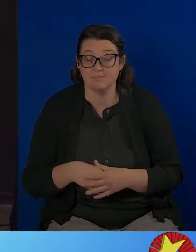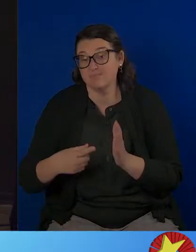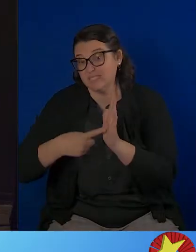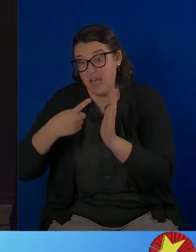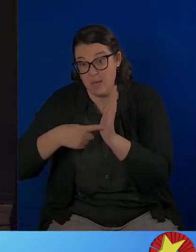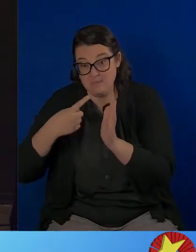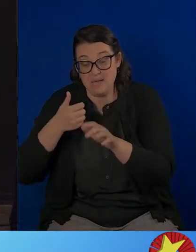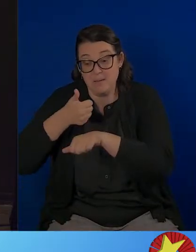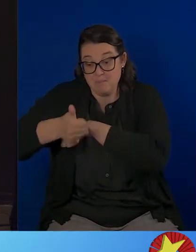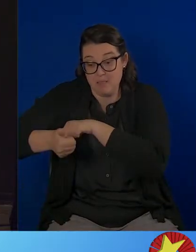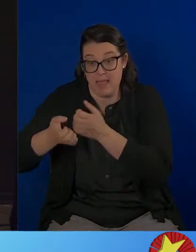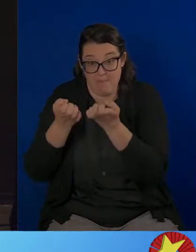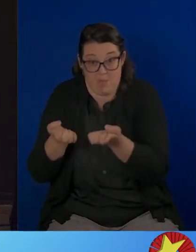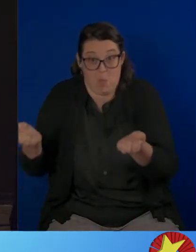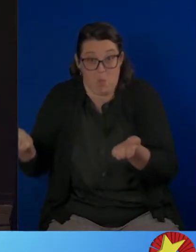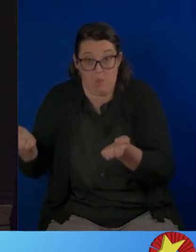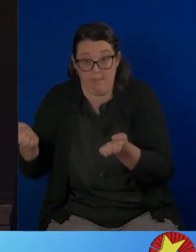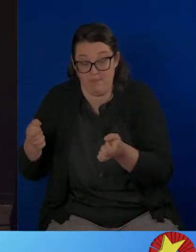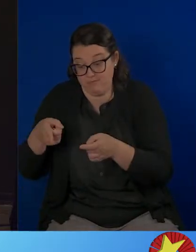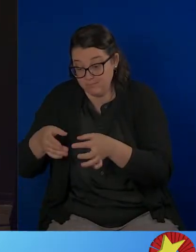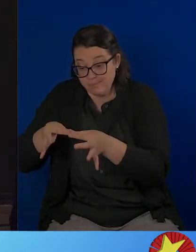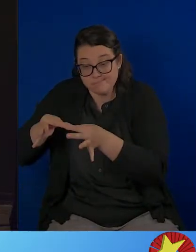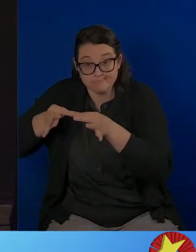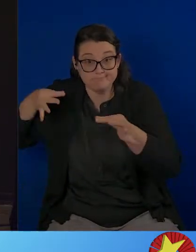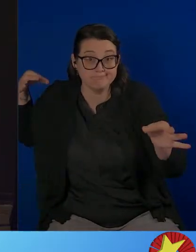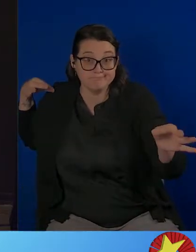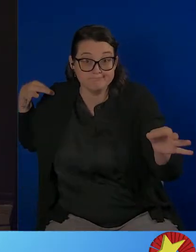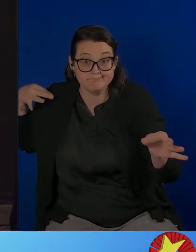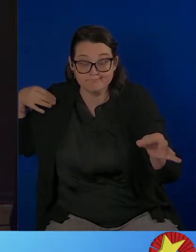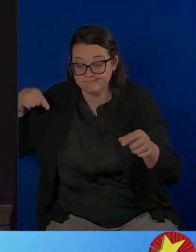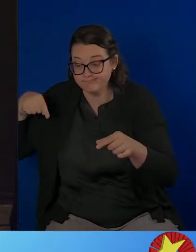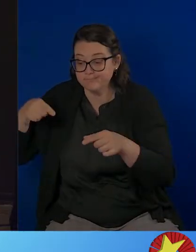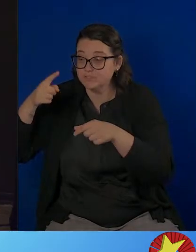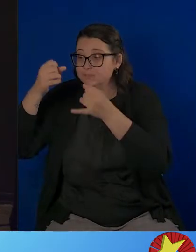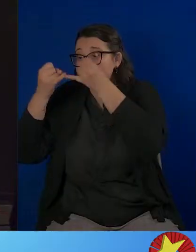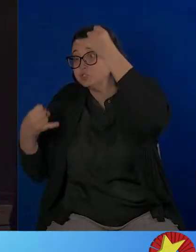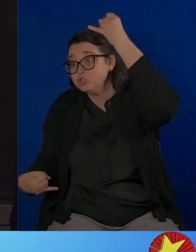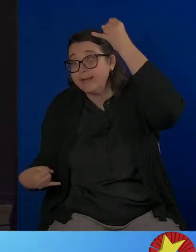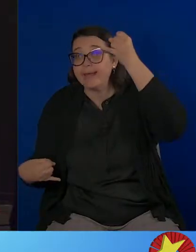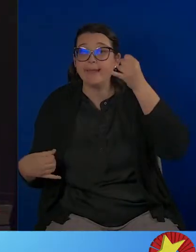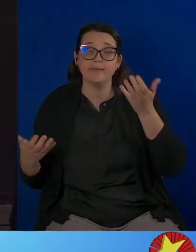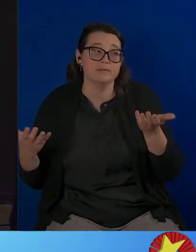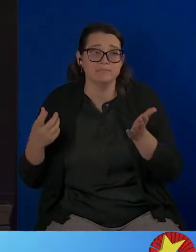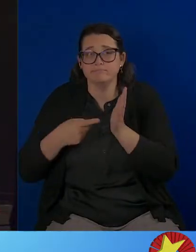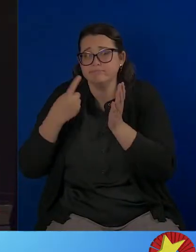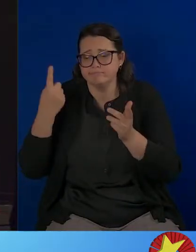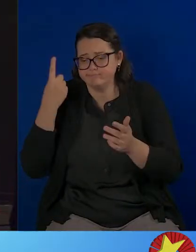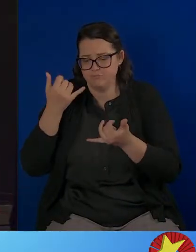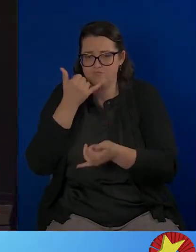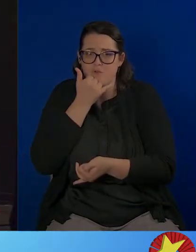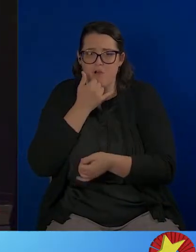may blame their equipment, the bow, the string, the arrow.